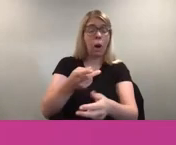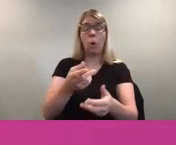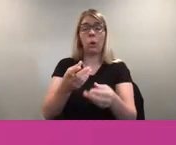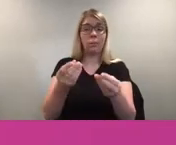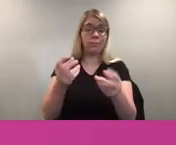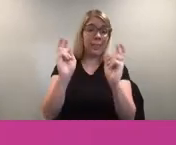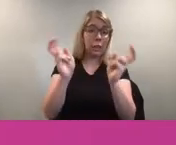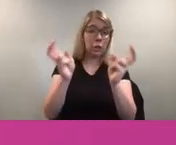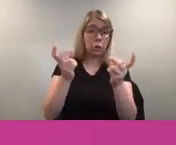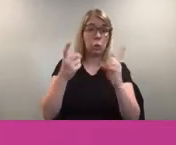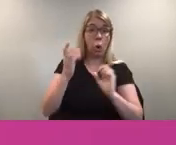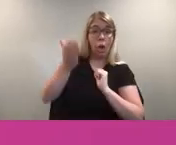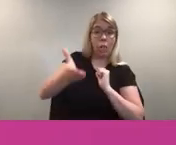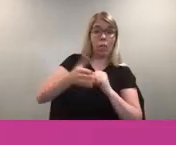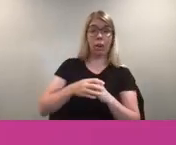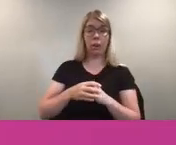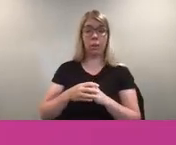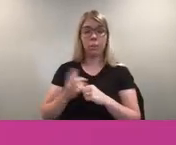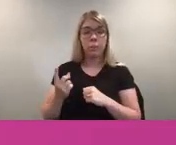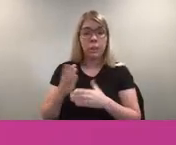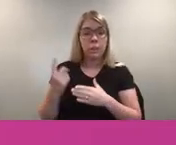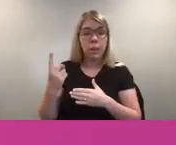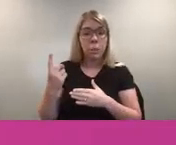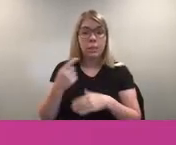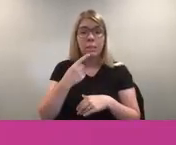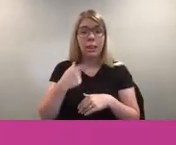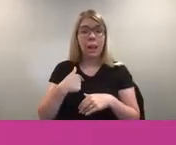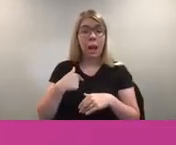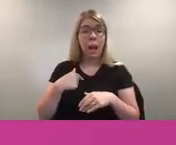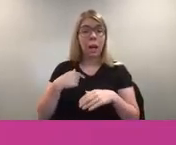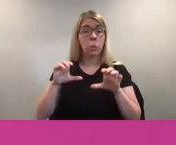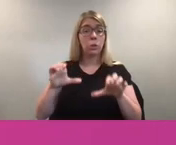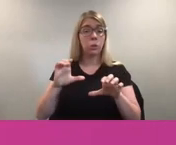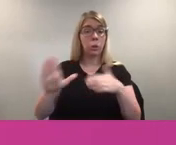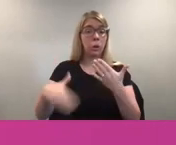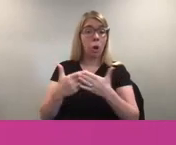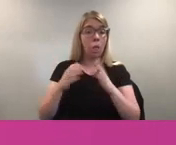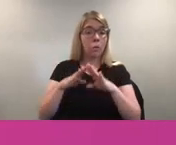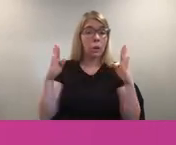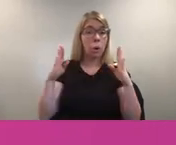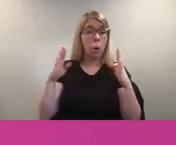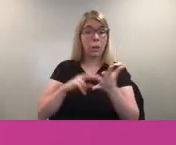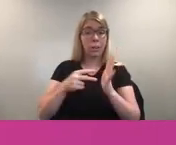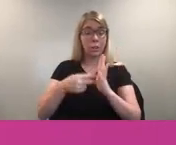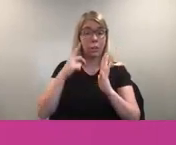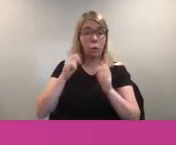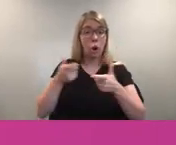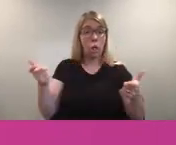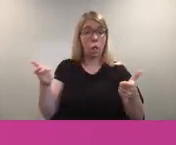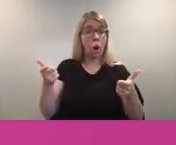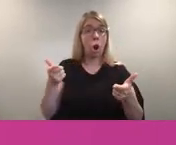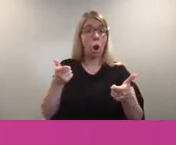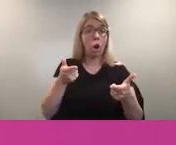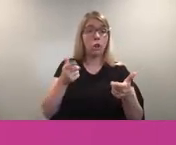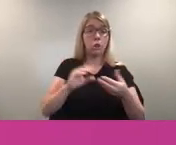Trisha, I was at a conference last year and the panel ended up having to do all the open definitions for a large part of the audience. I think those